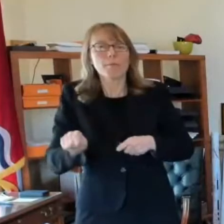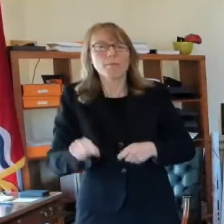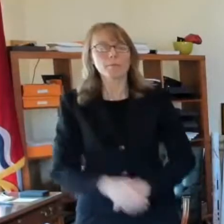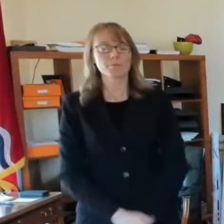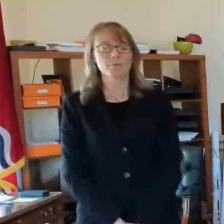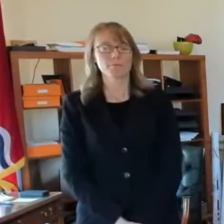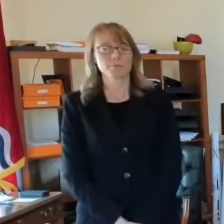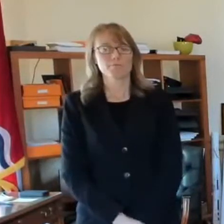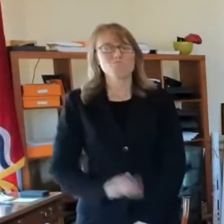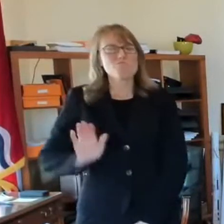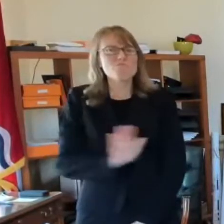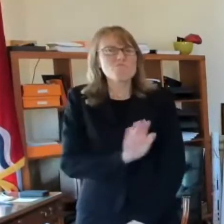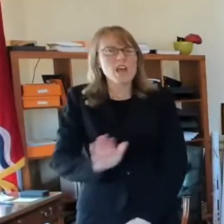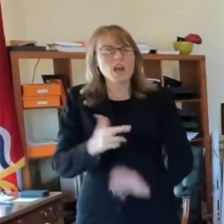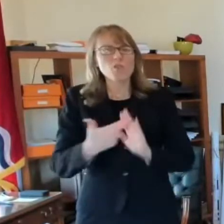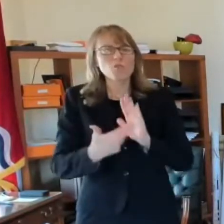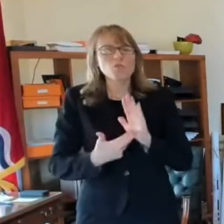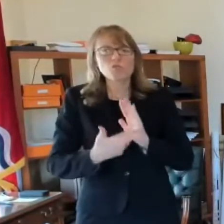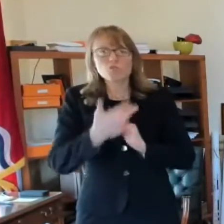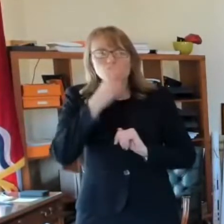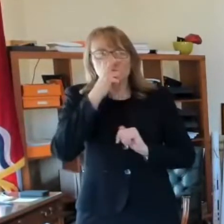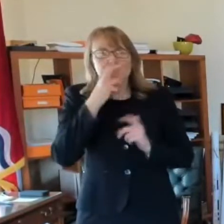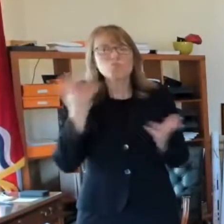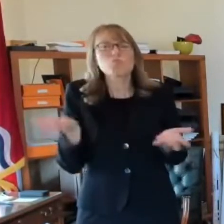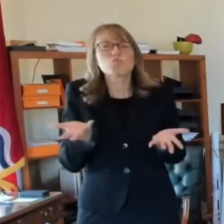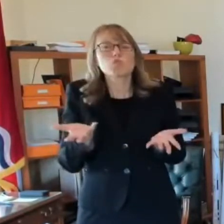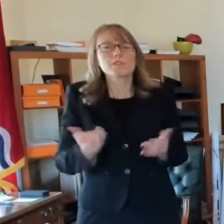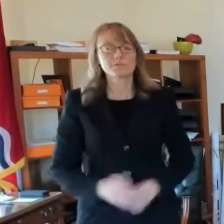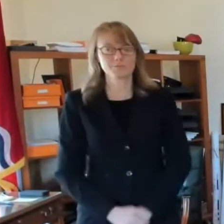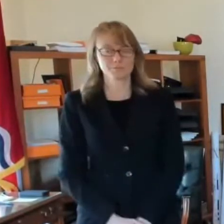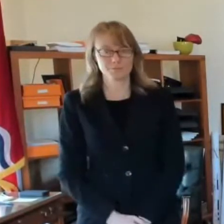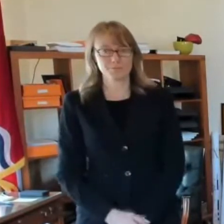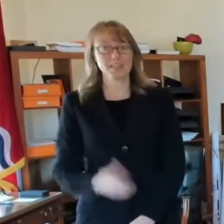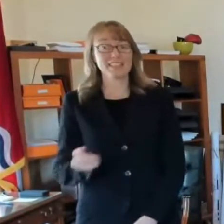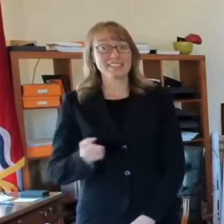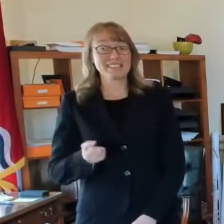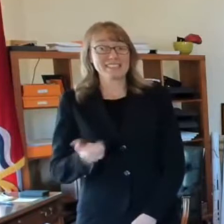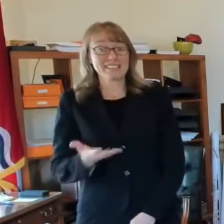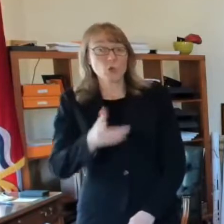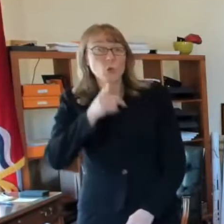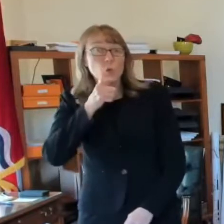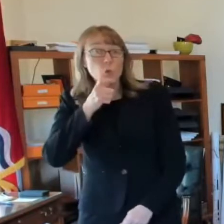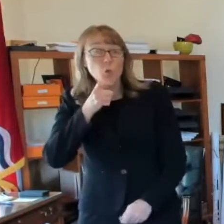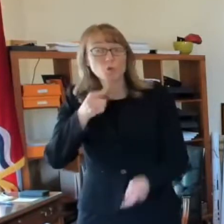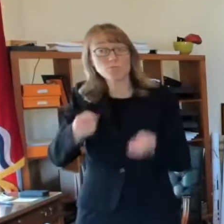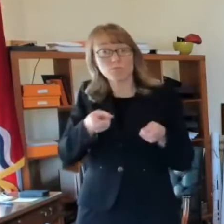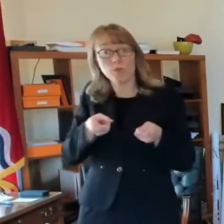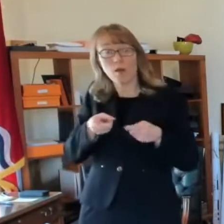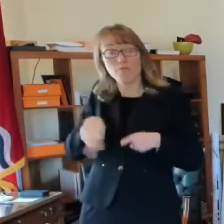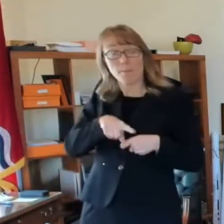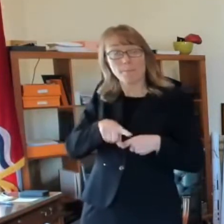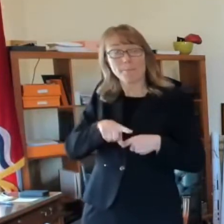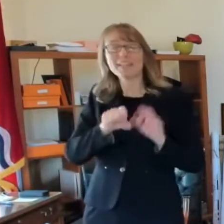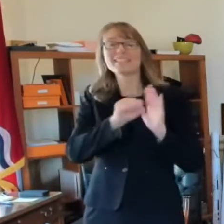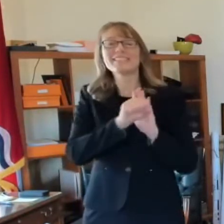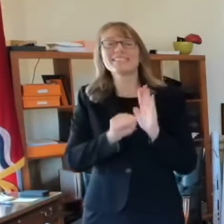What kind of restrictions are they currently under? Casinos are controlled by the state gaming